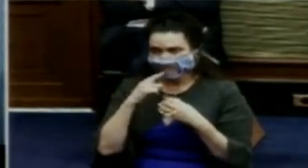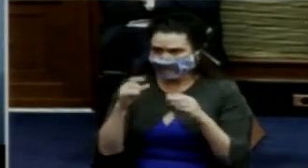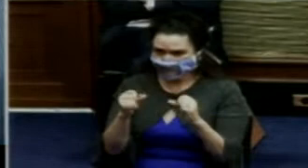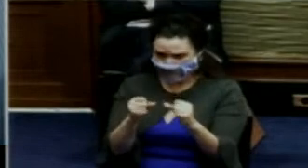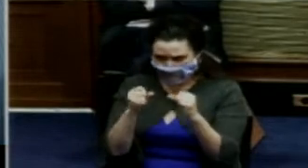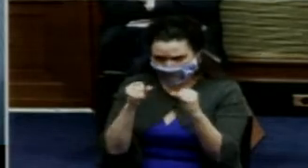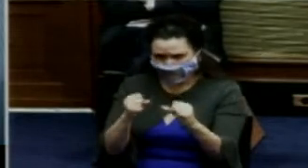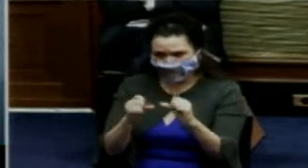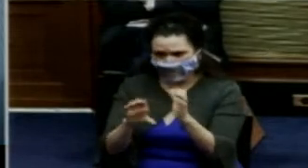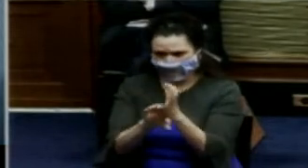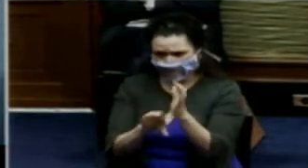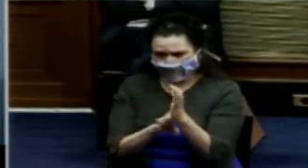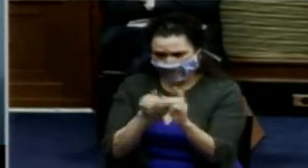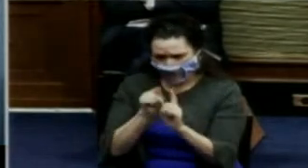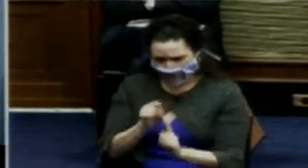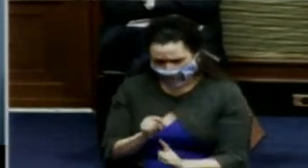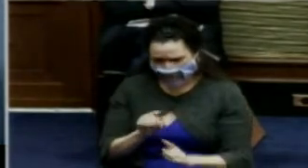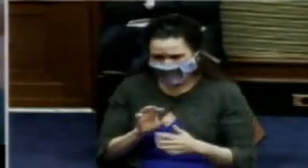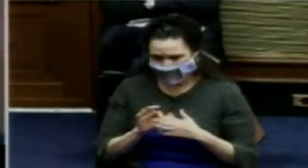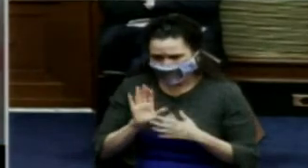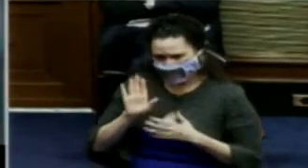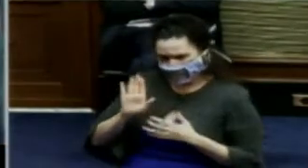on the constitutional concerns.